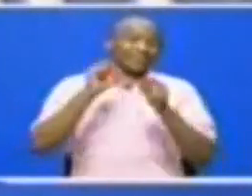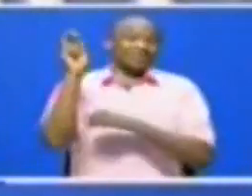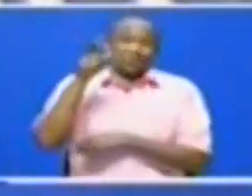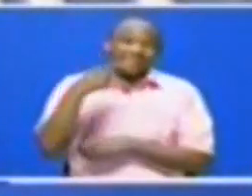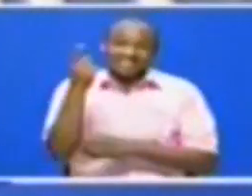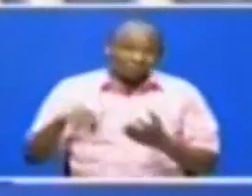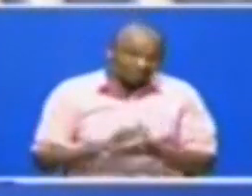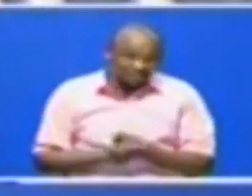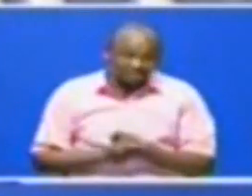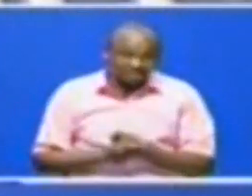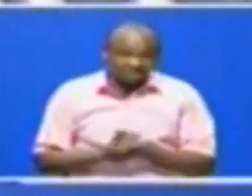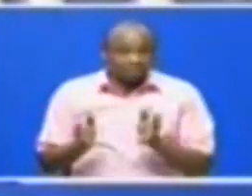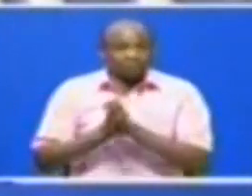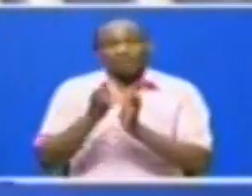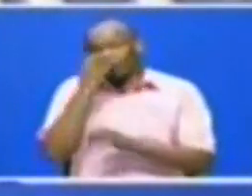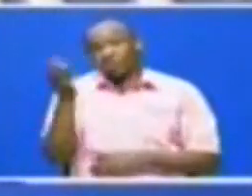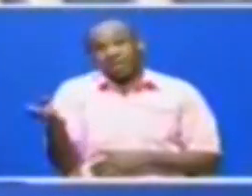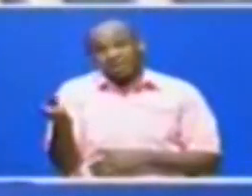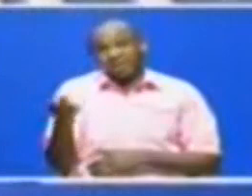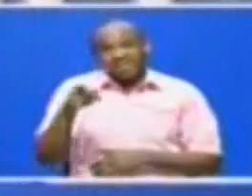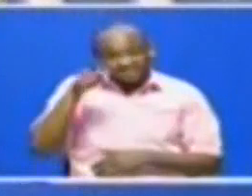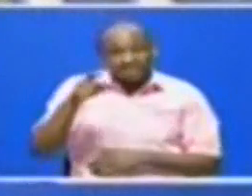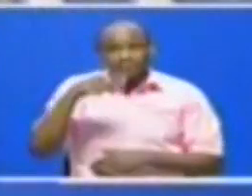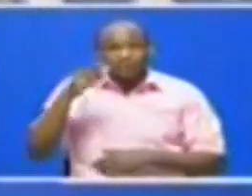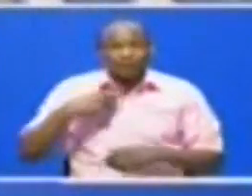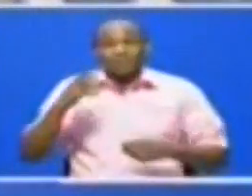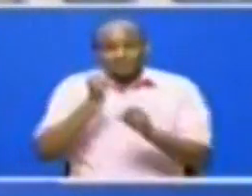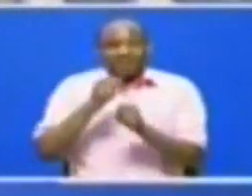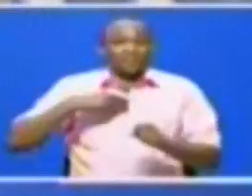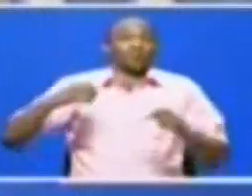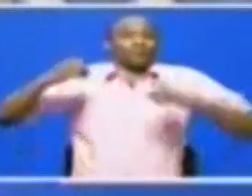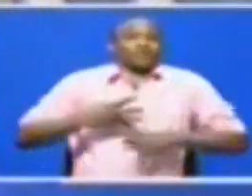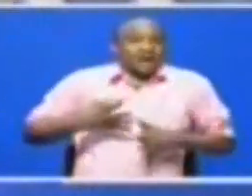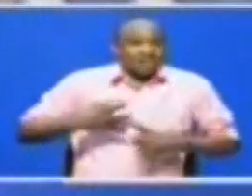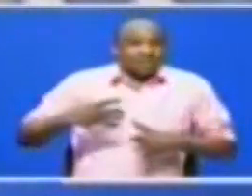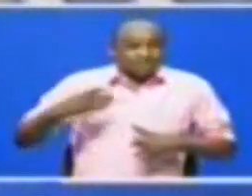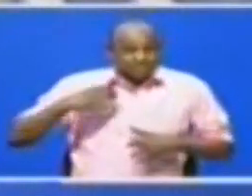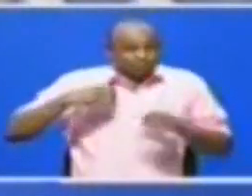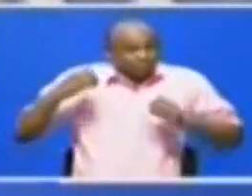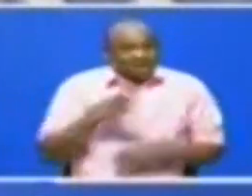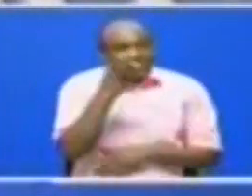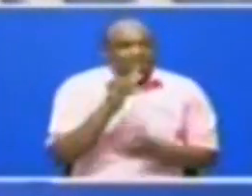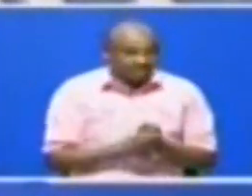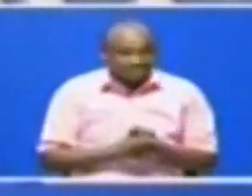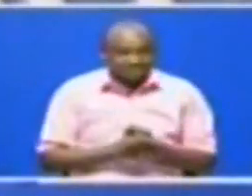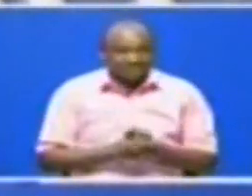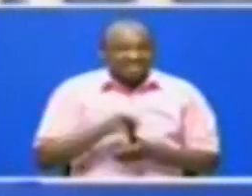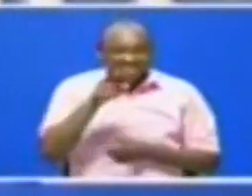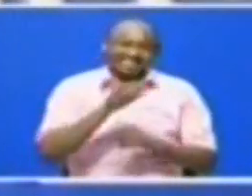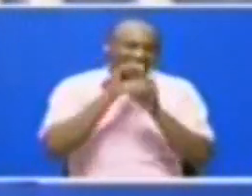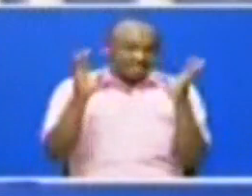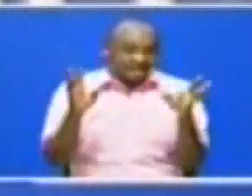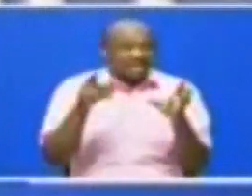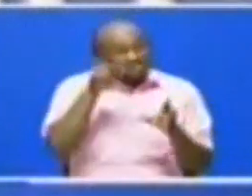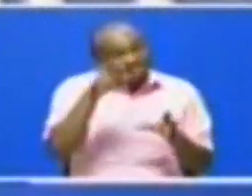Kenyatta and William Ruto is intended to scare the support base of Raila. It is quite clear that